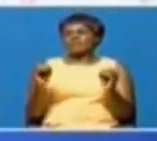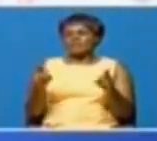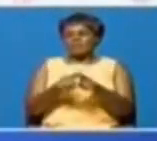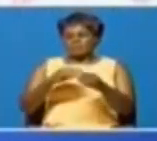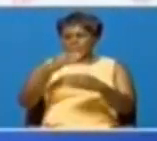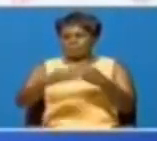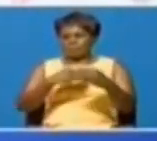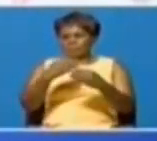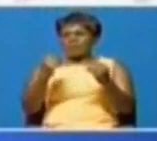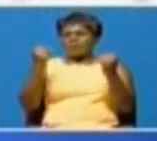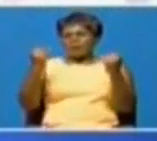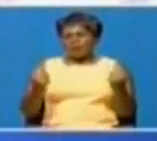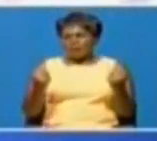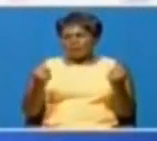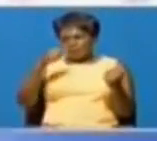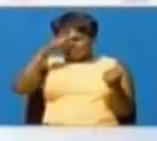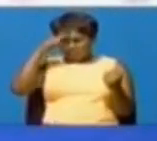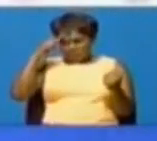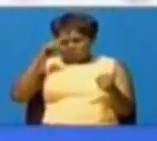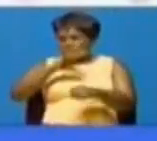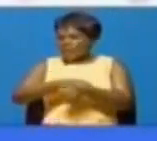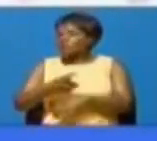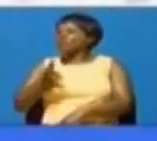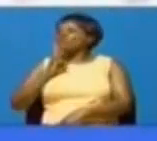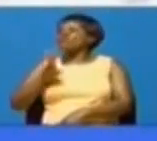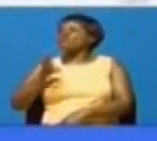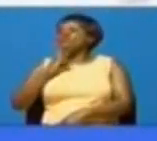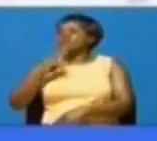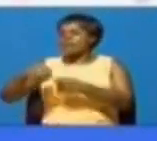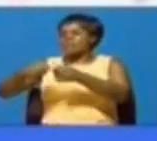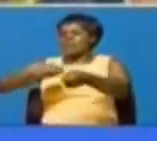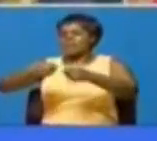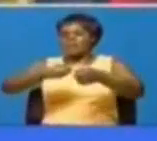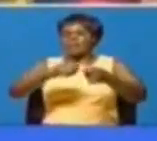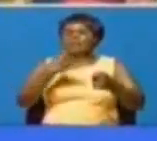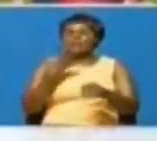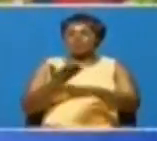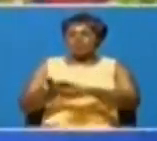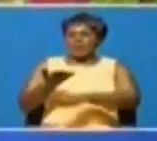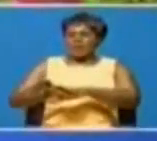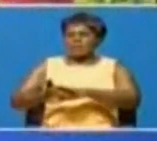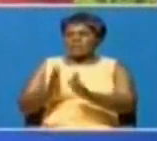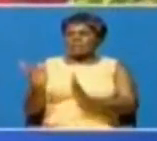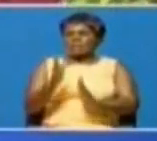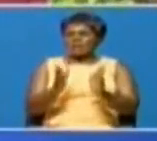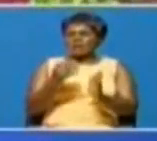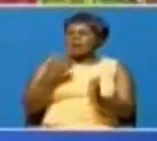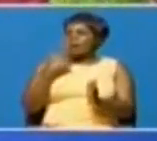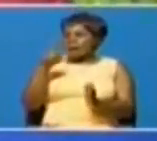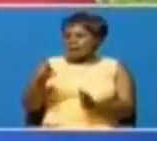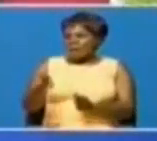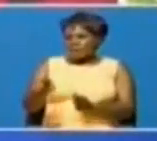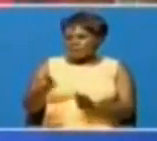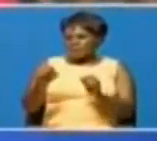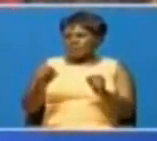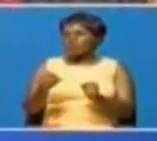wa mahindi ni ngumu sababu ikishika maji inakuwa wet. And if you are planning on buying cabbages,